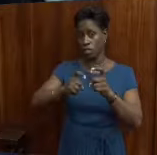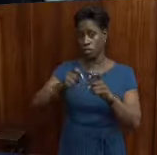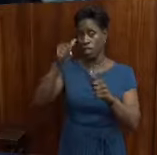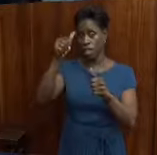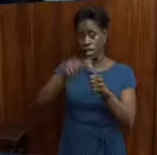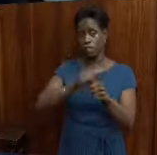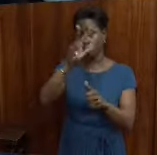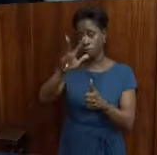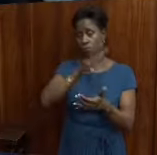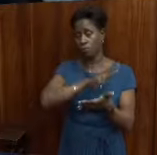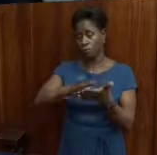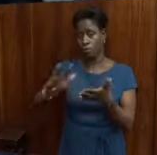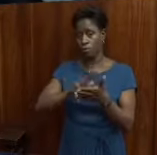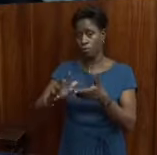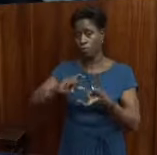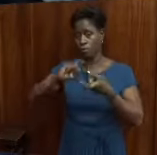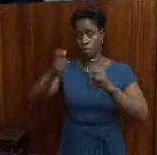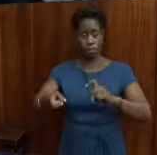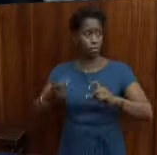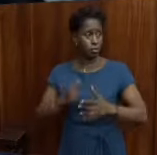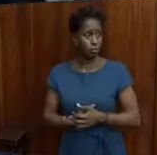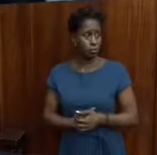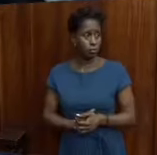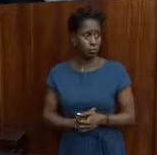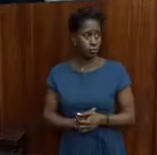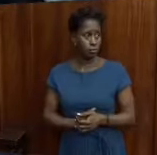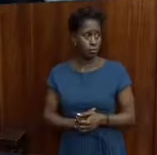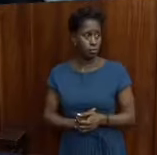$19.08, as opposed to the current price of